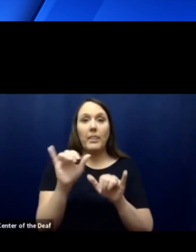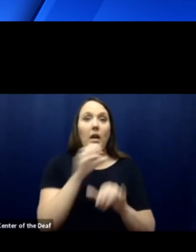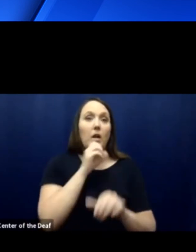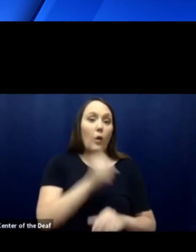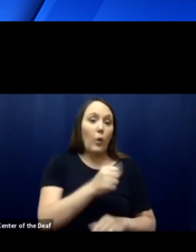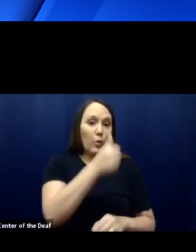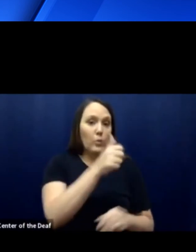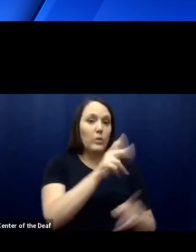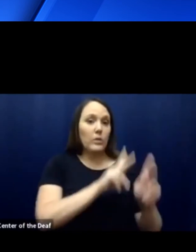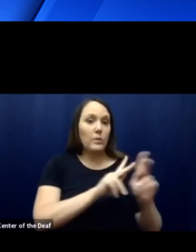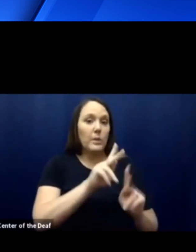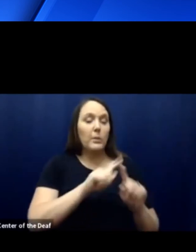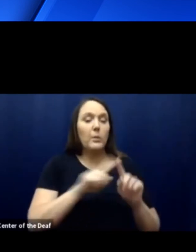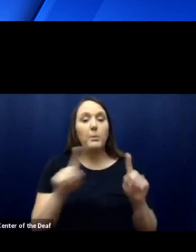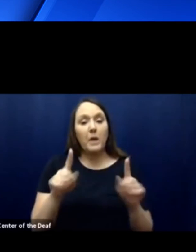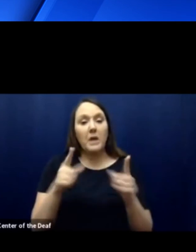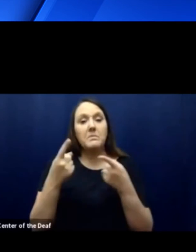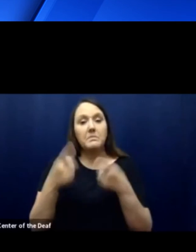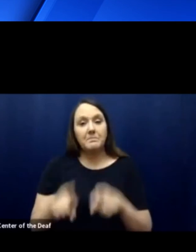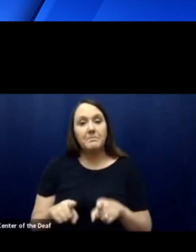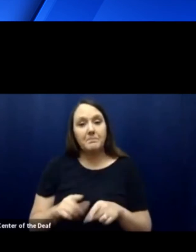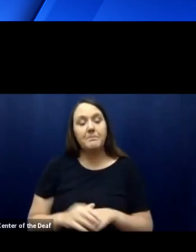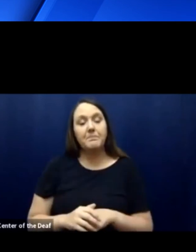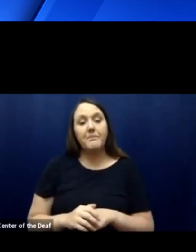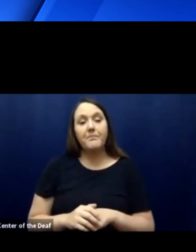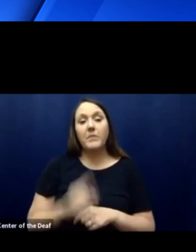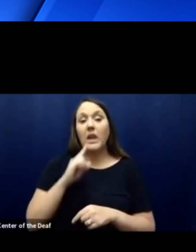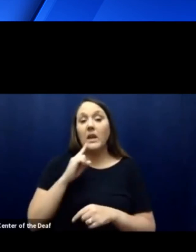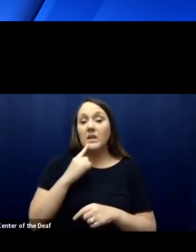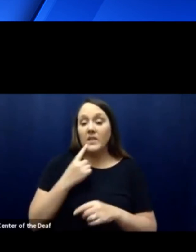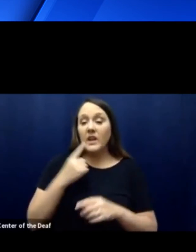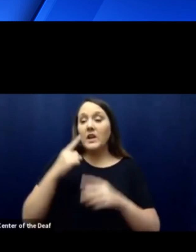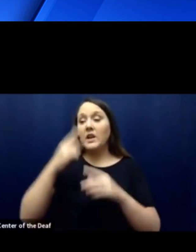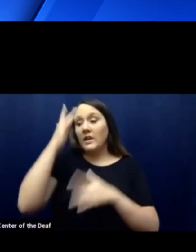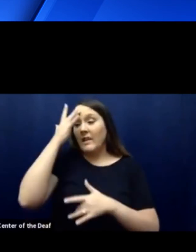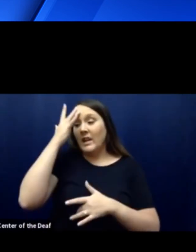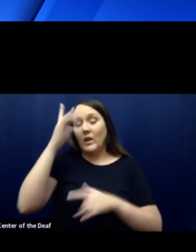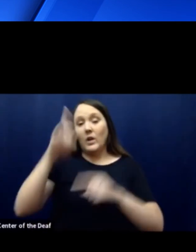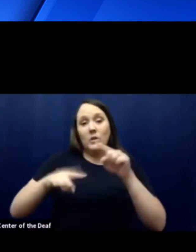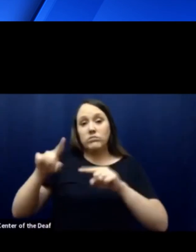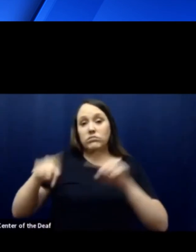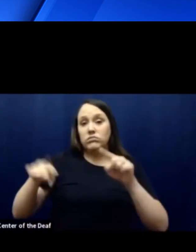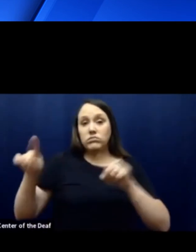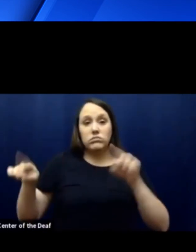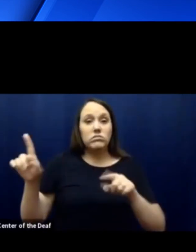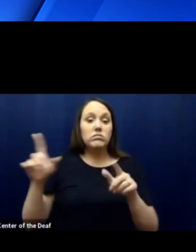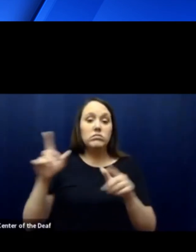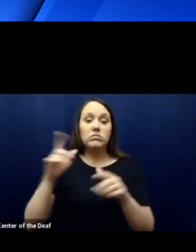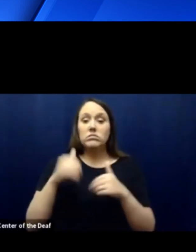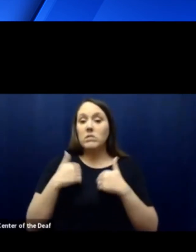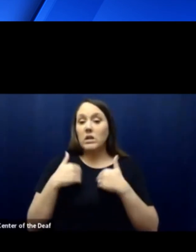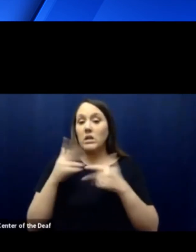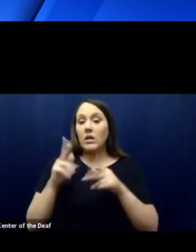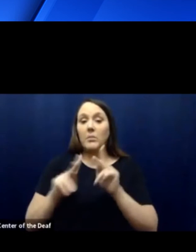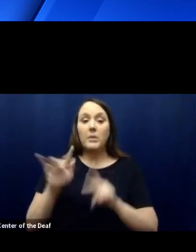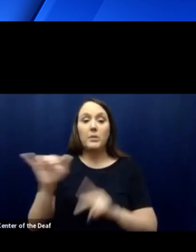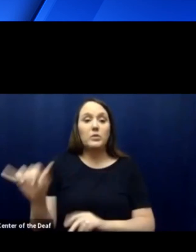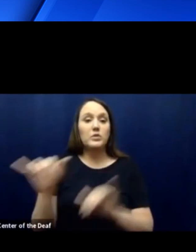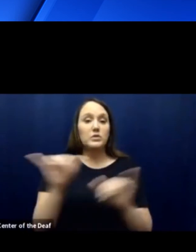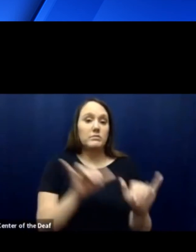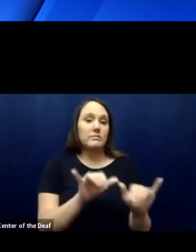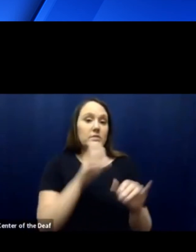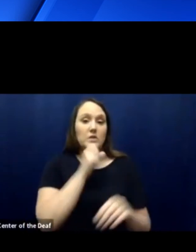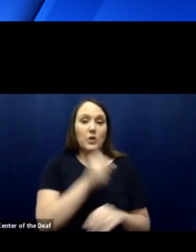older folks. So the severity of illness varies in young people just like it does in older people. They can be